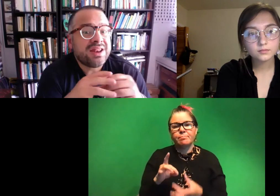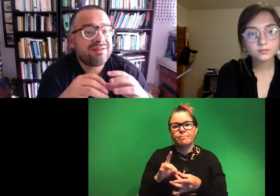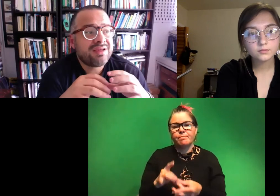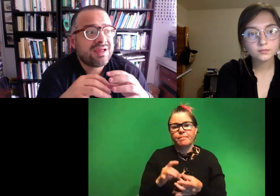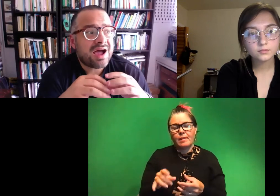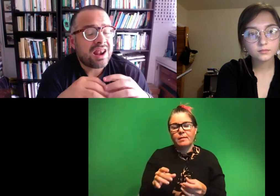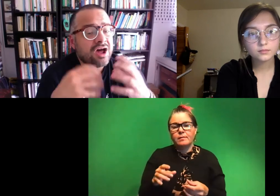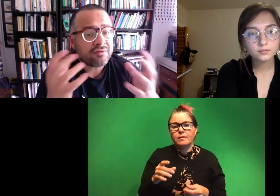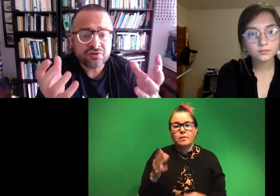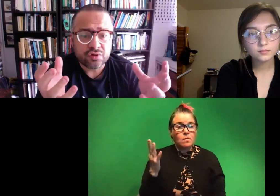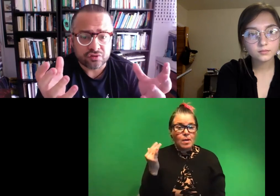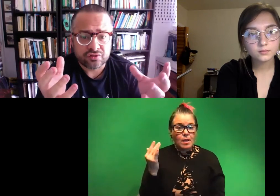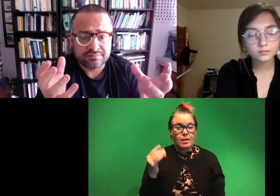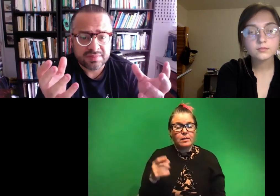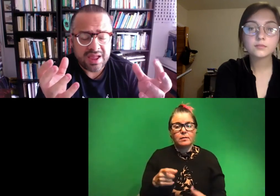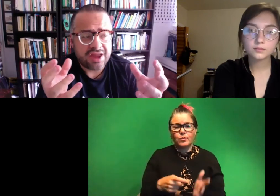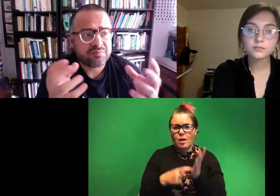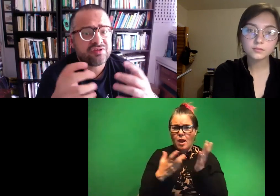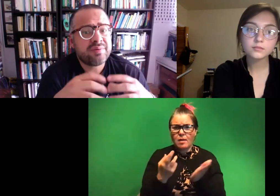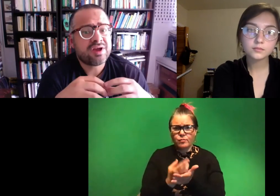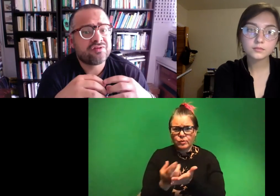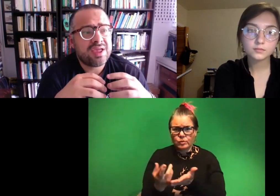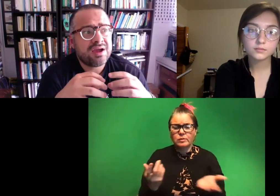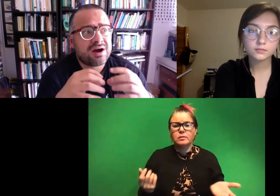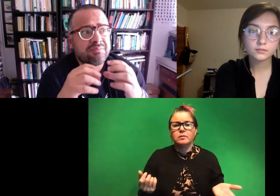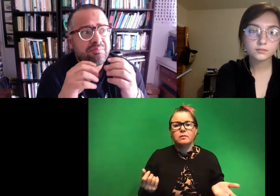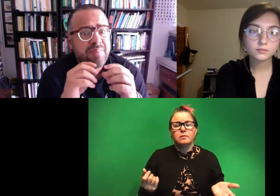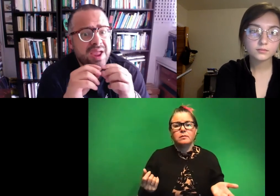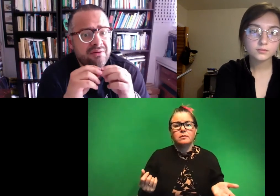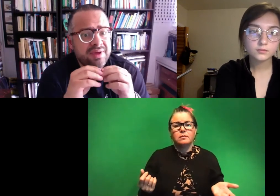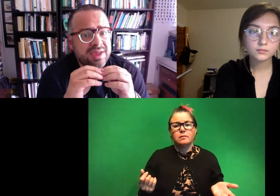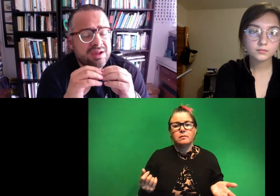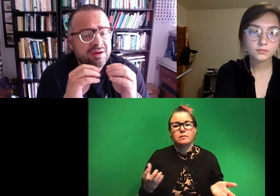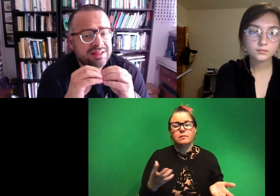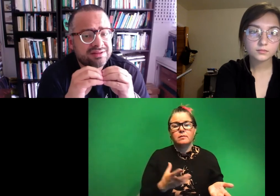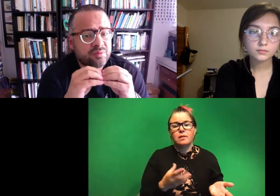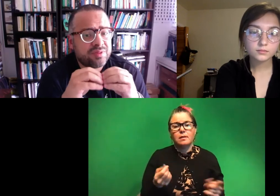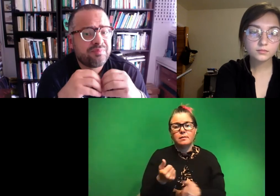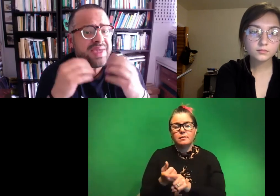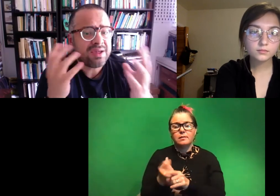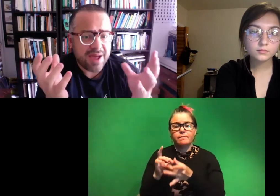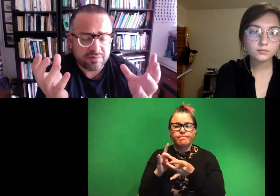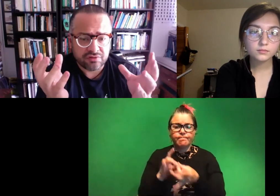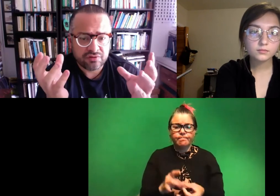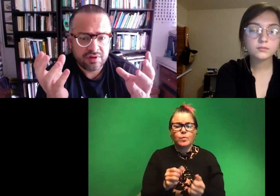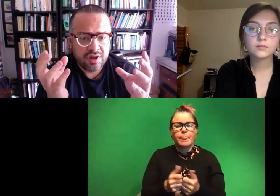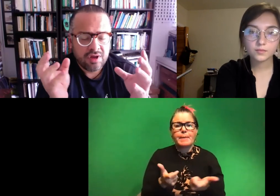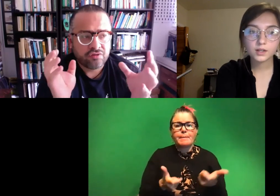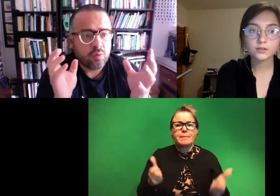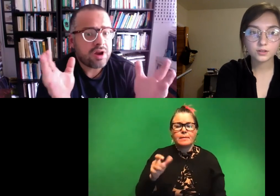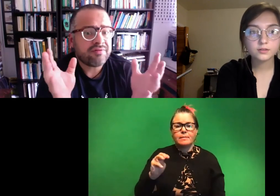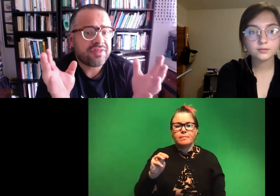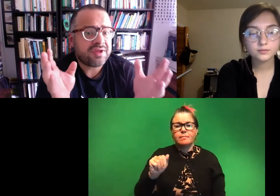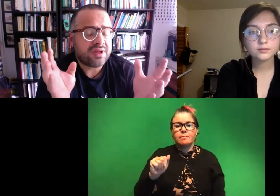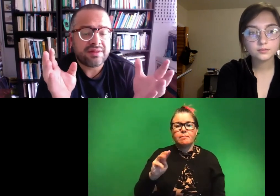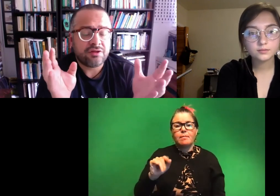they need a lot of resource, and especially because they are very connected with big mammals. So